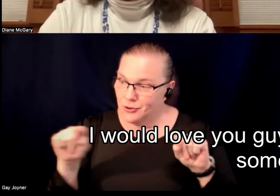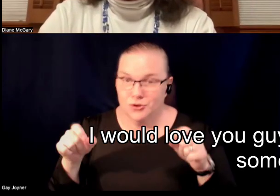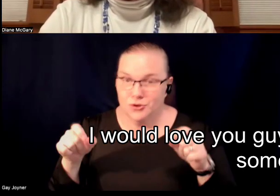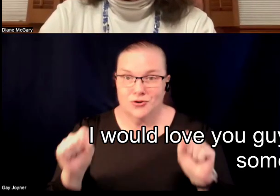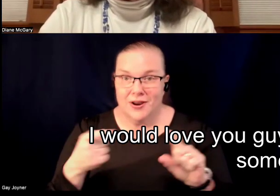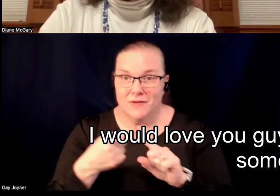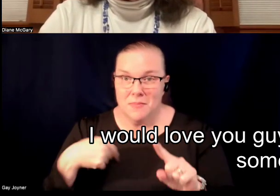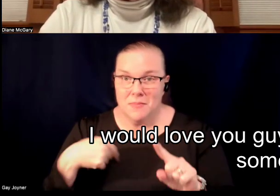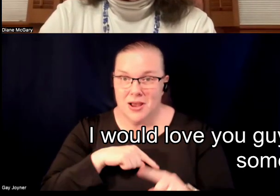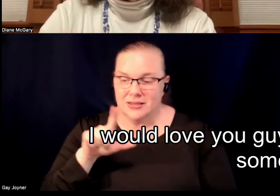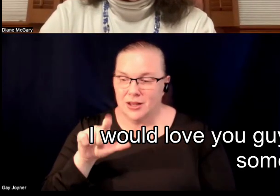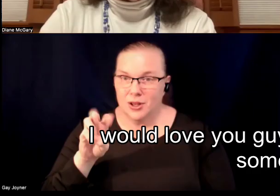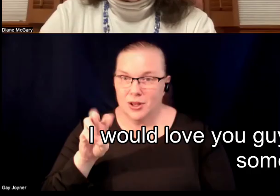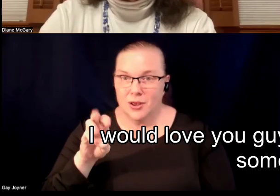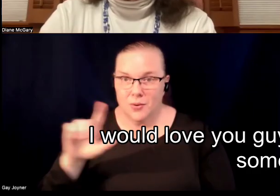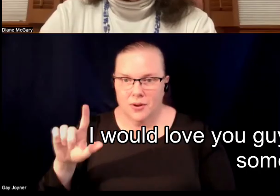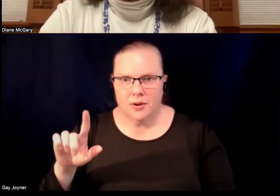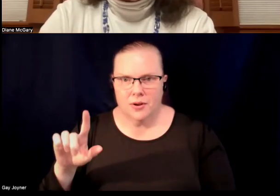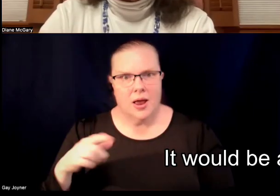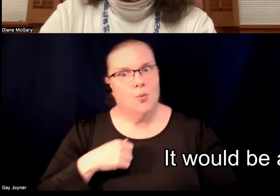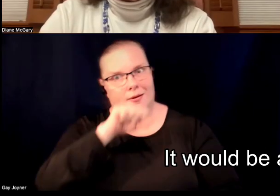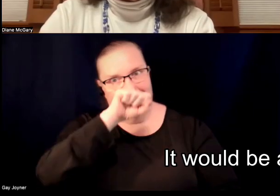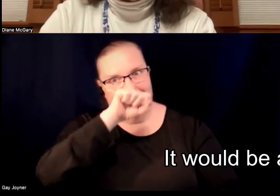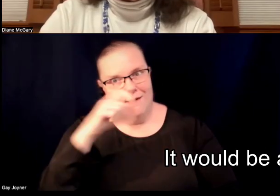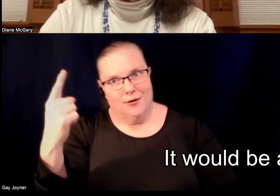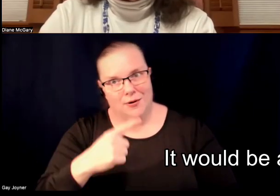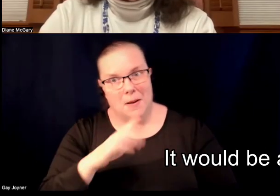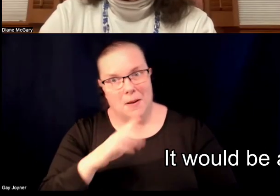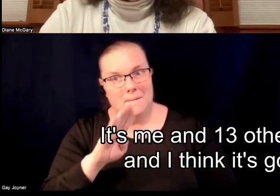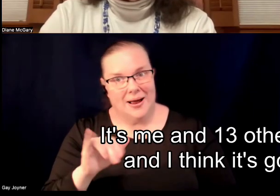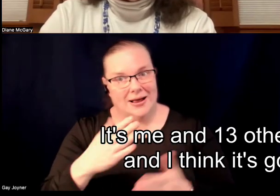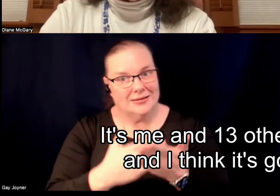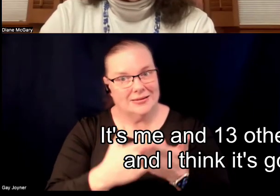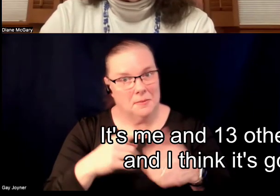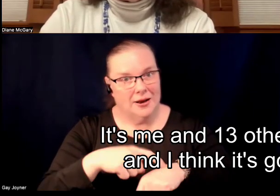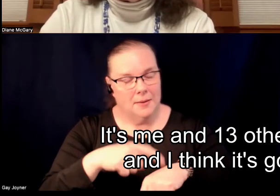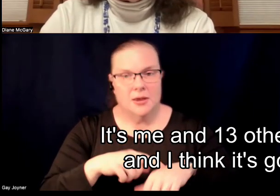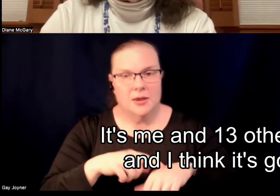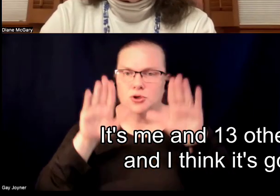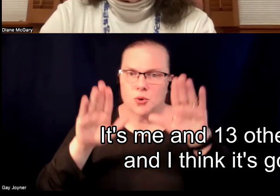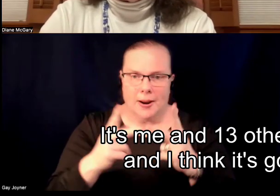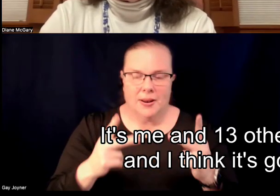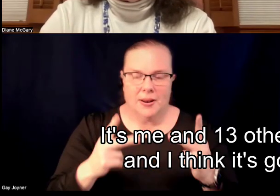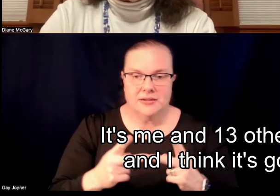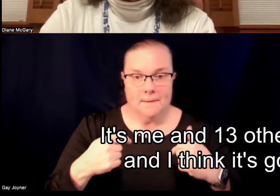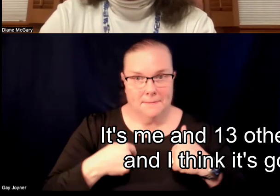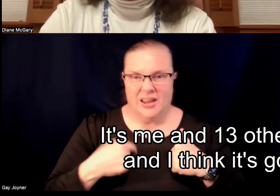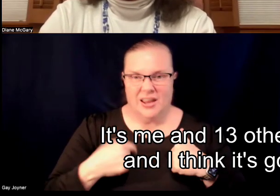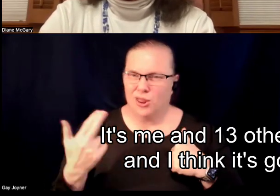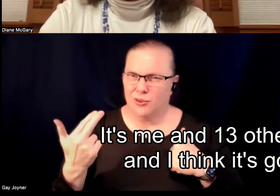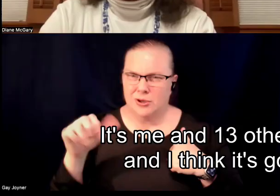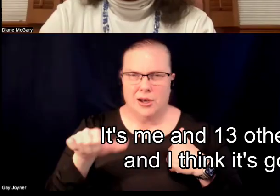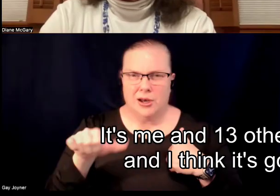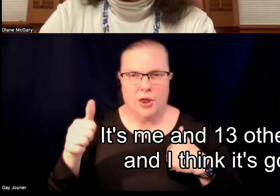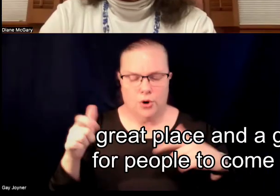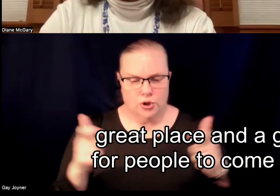I would love you guys to maybe come by sometime. It's Sure. gonna be a great place. It's me and 13 other small businesses, and I think